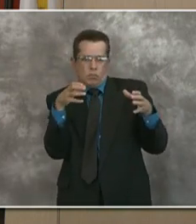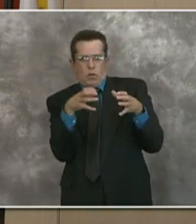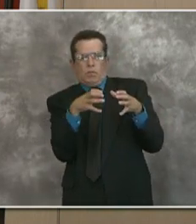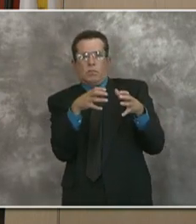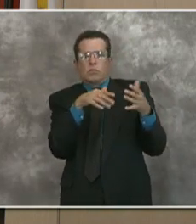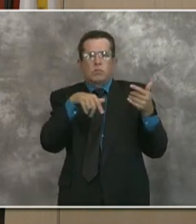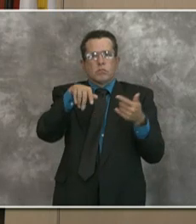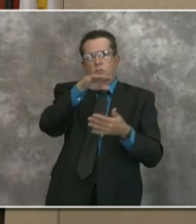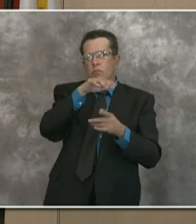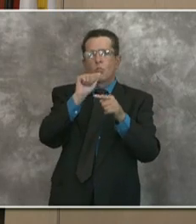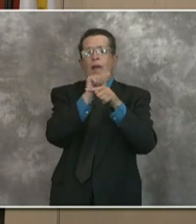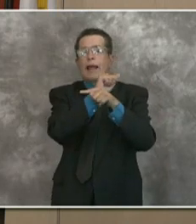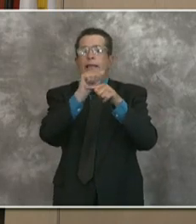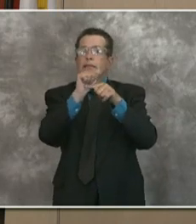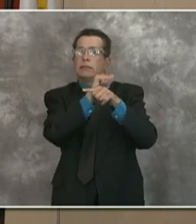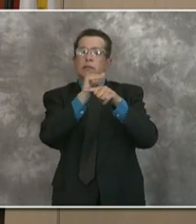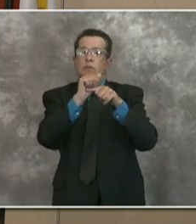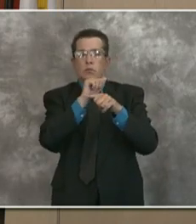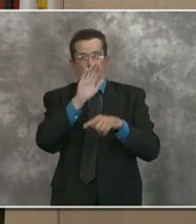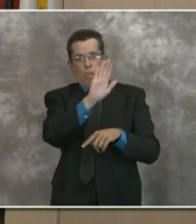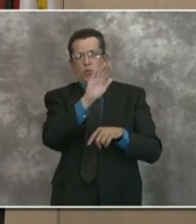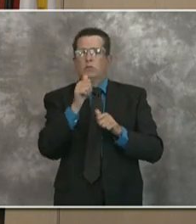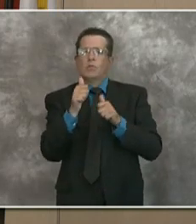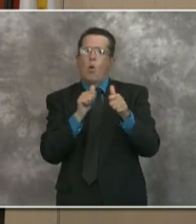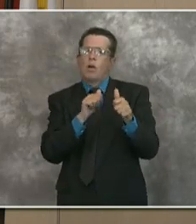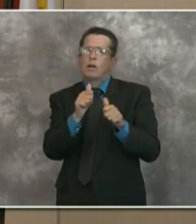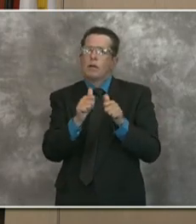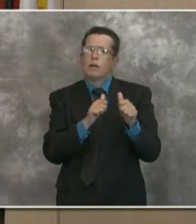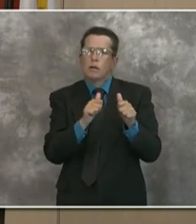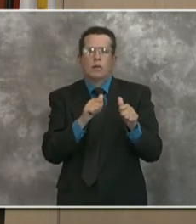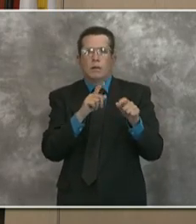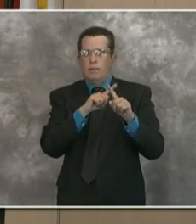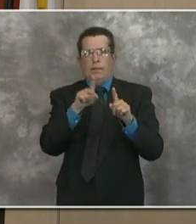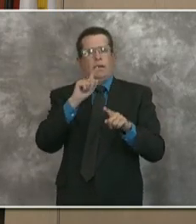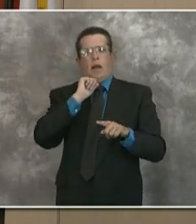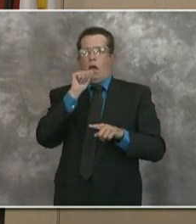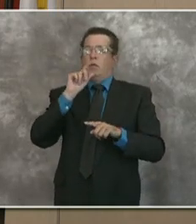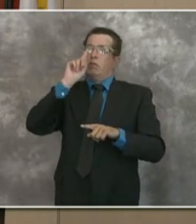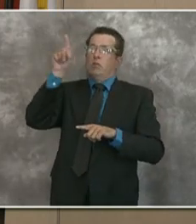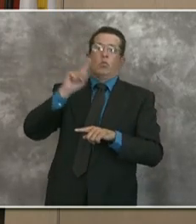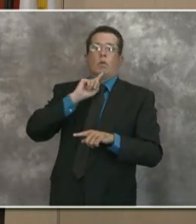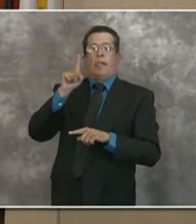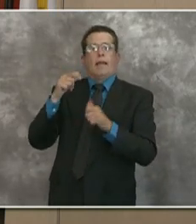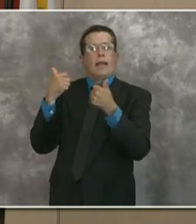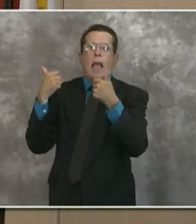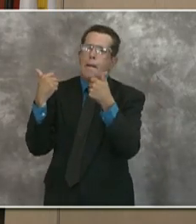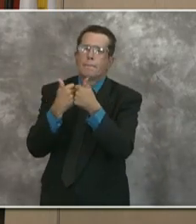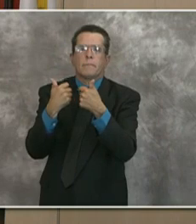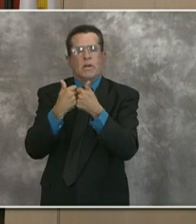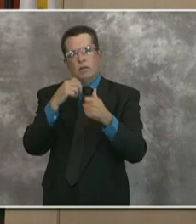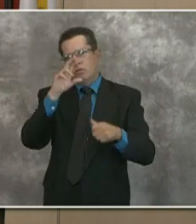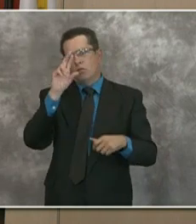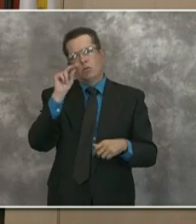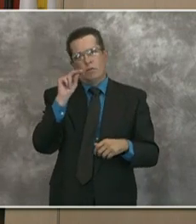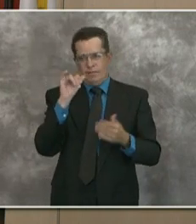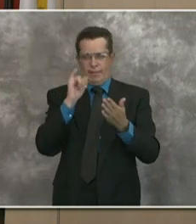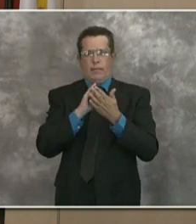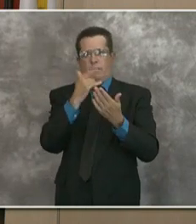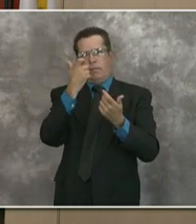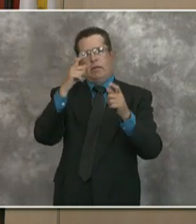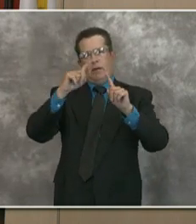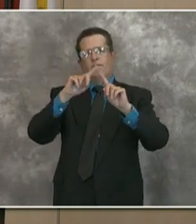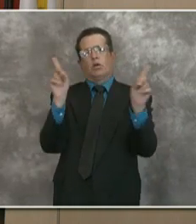and practice whatever the sport is, but not in a competitive manner. So that is actually the